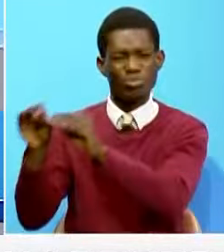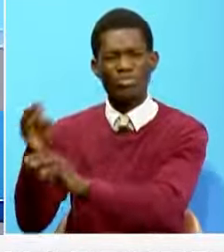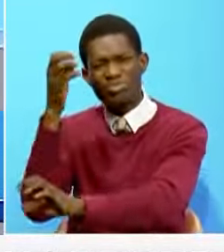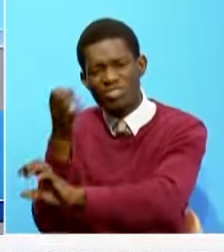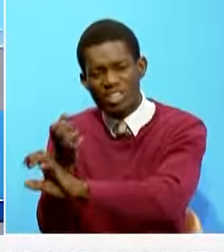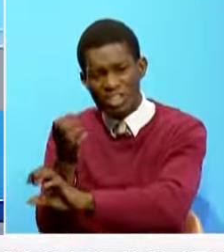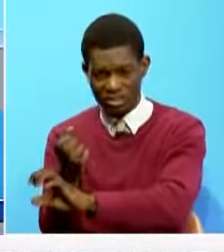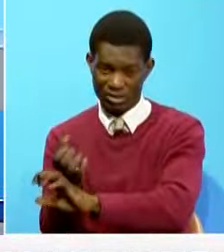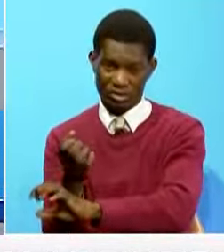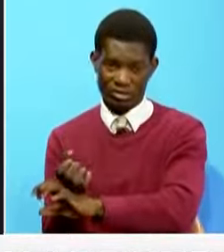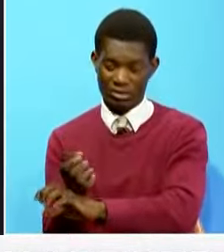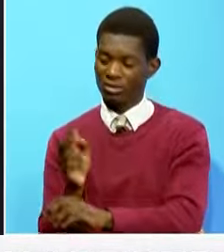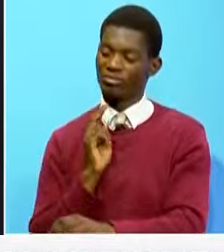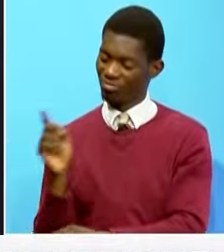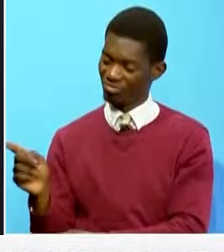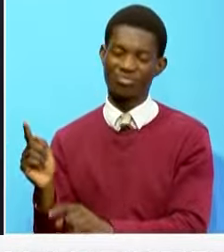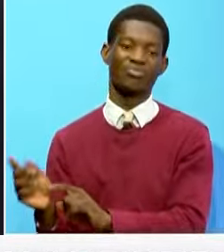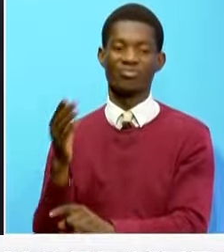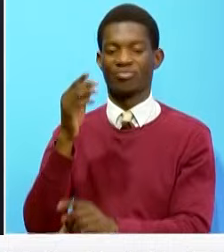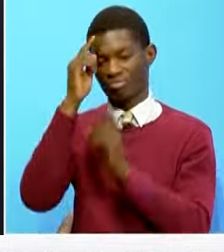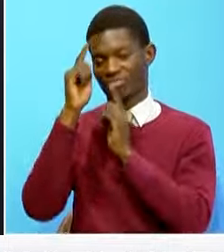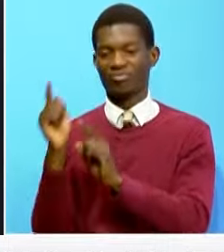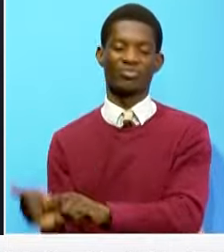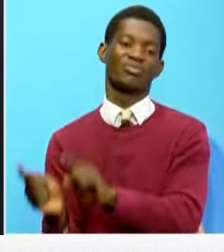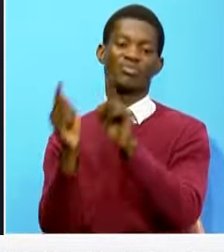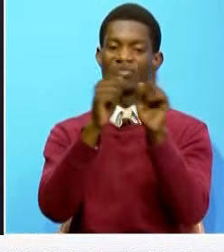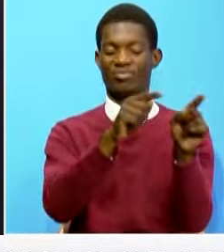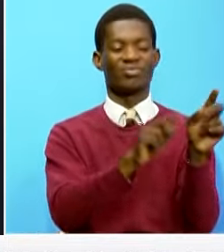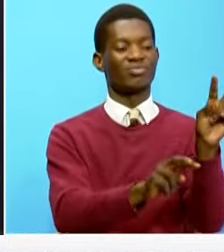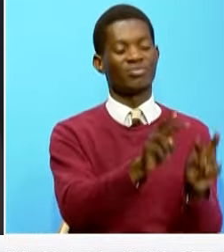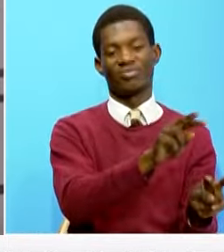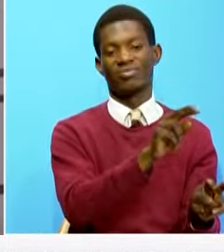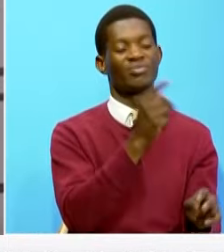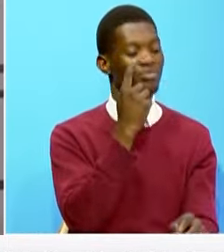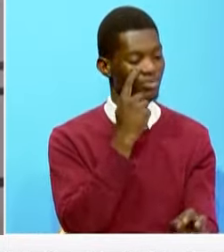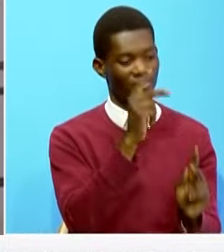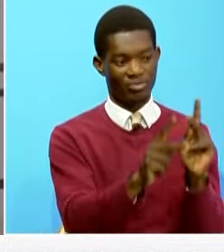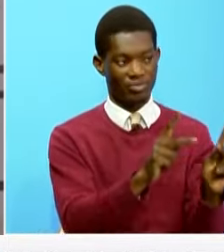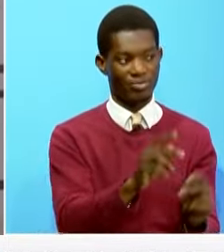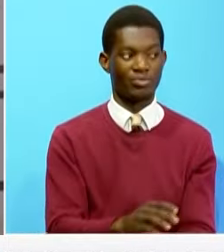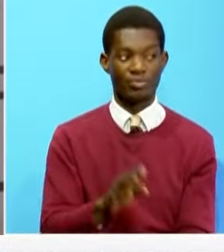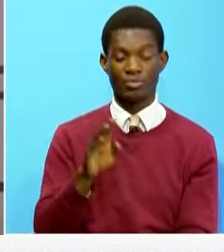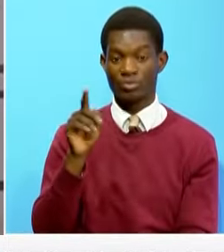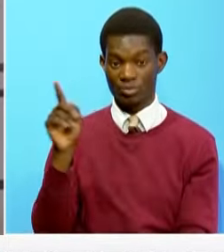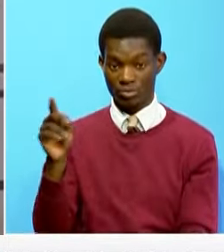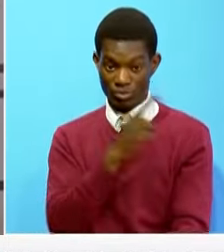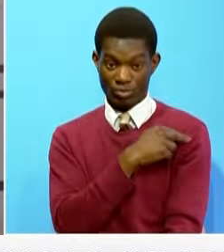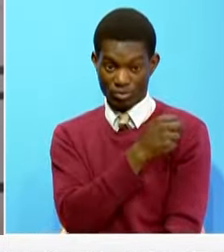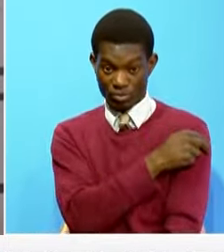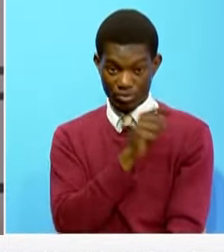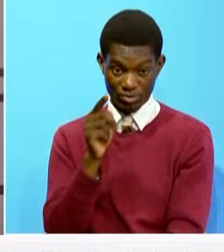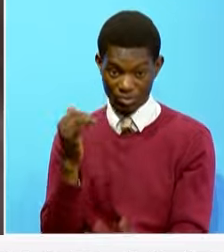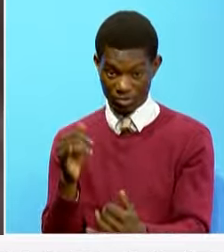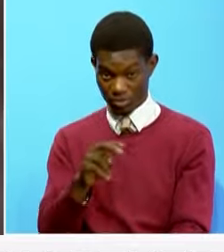Here's Taungan Koma. A team of experts from BetCure Zambia Children's Hospital is in Northern Province to provide hearing care